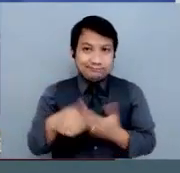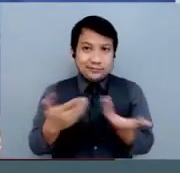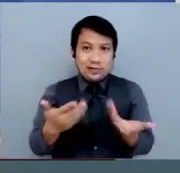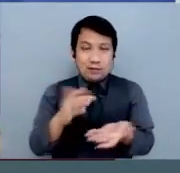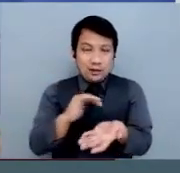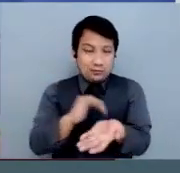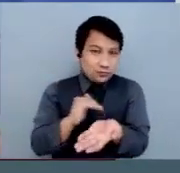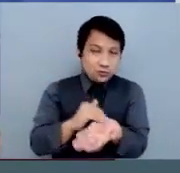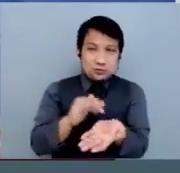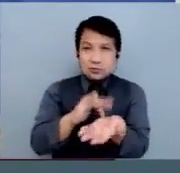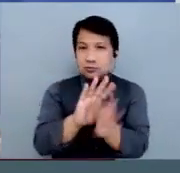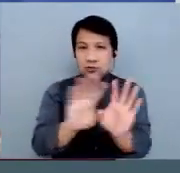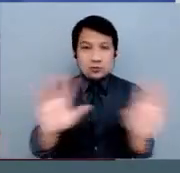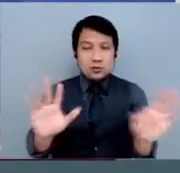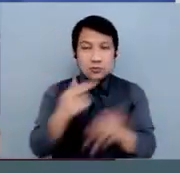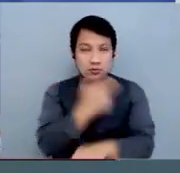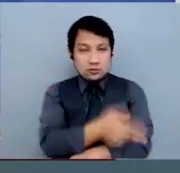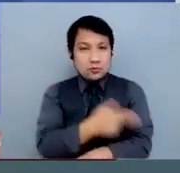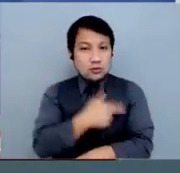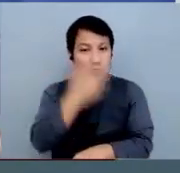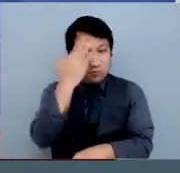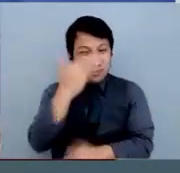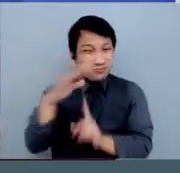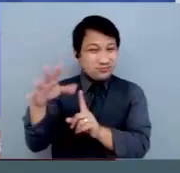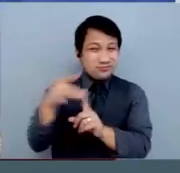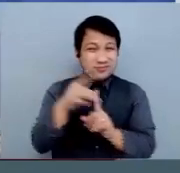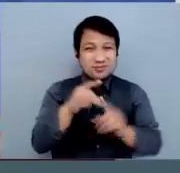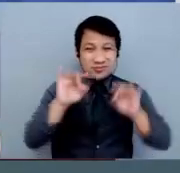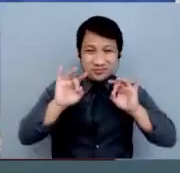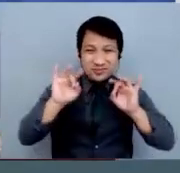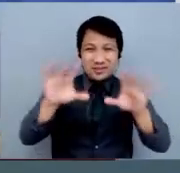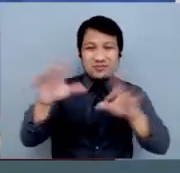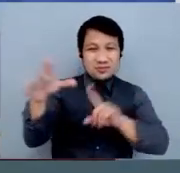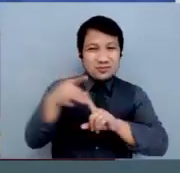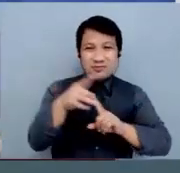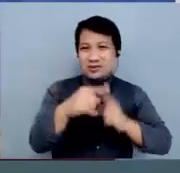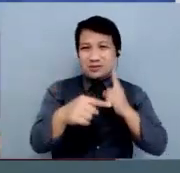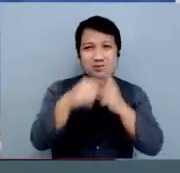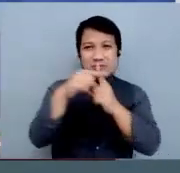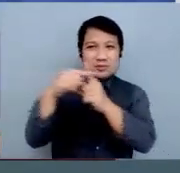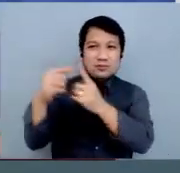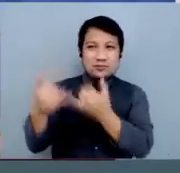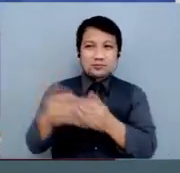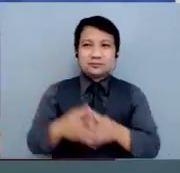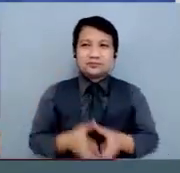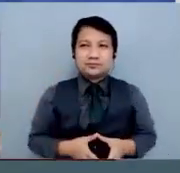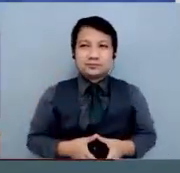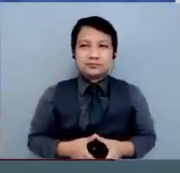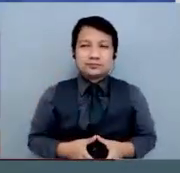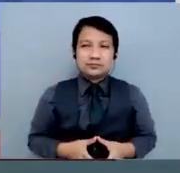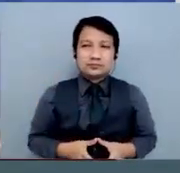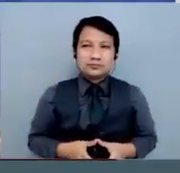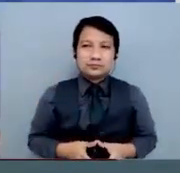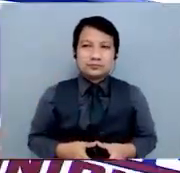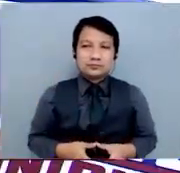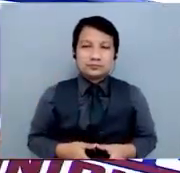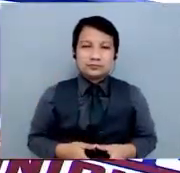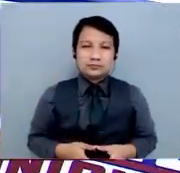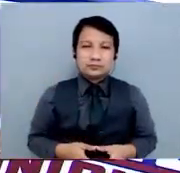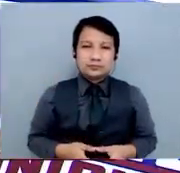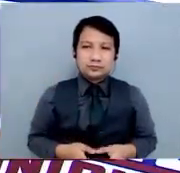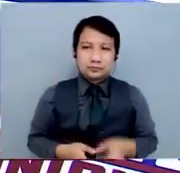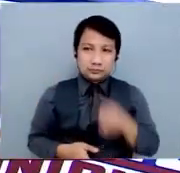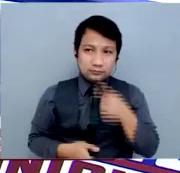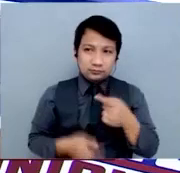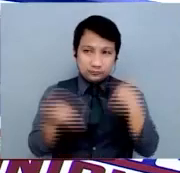in most of hospitals because of the high rate of COVID positive. Opo. Well, pero I suppose, Doc, the other